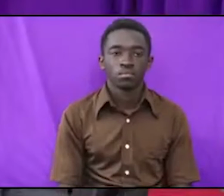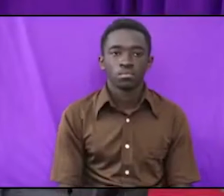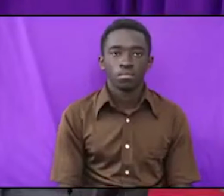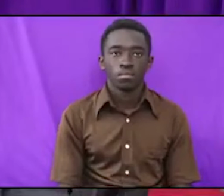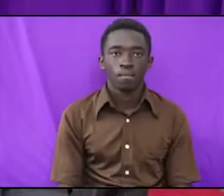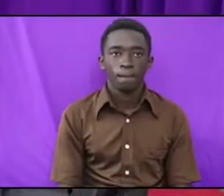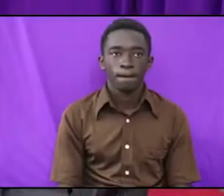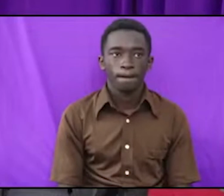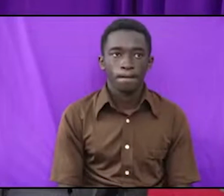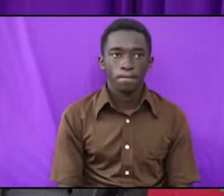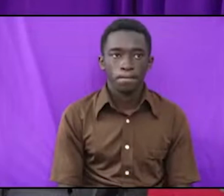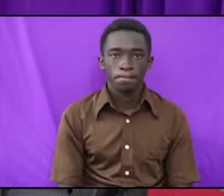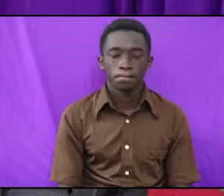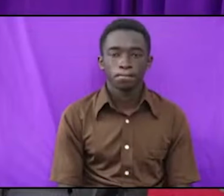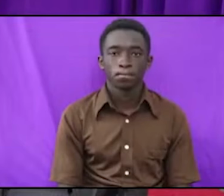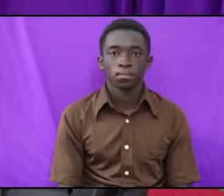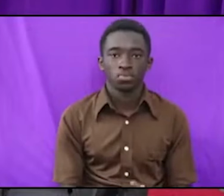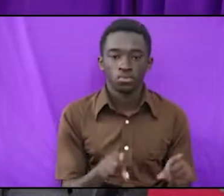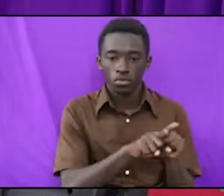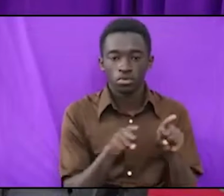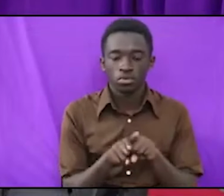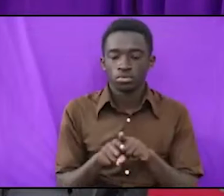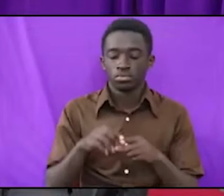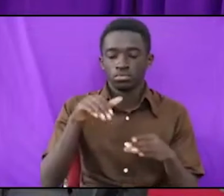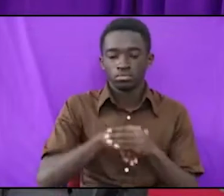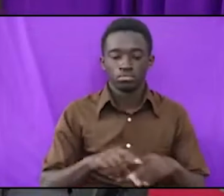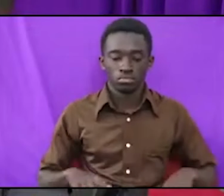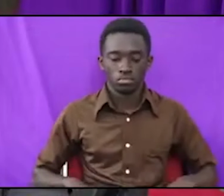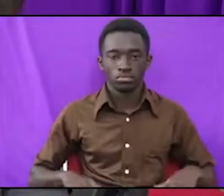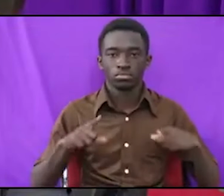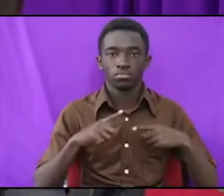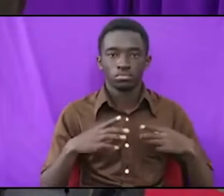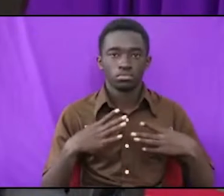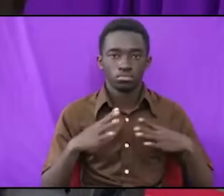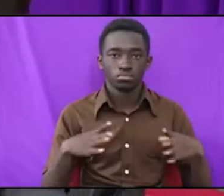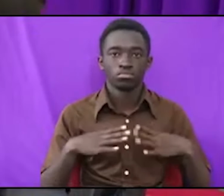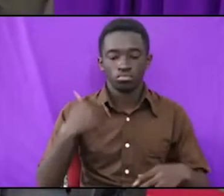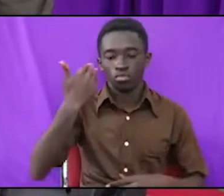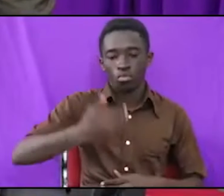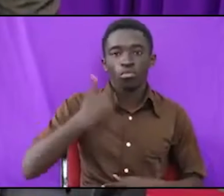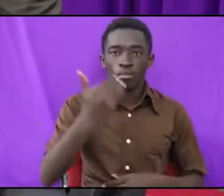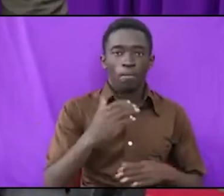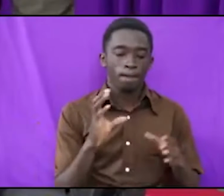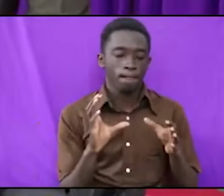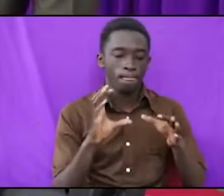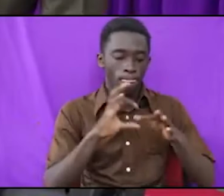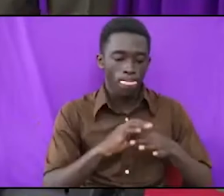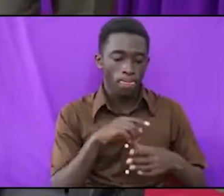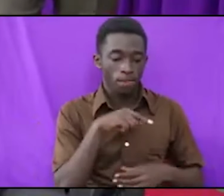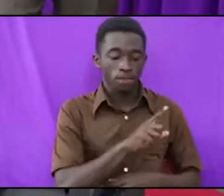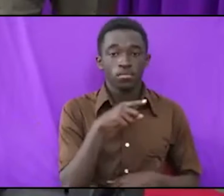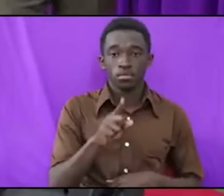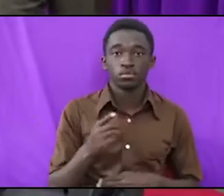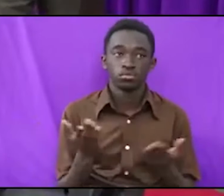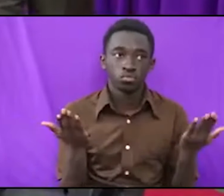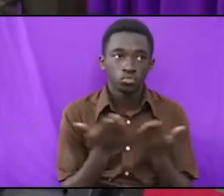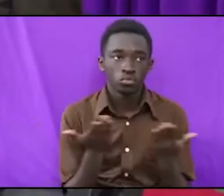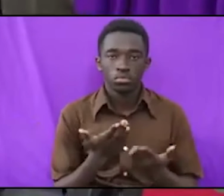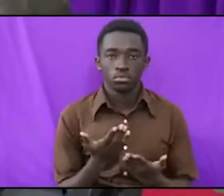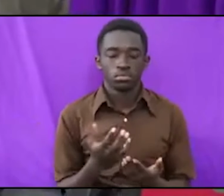And in life, people align themselves sometimes to power